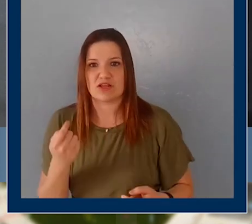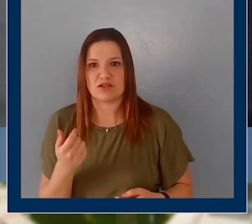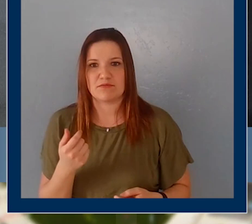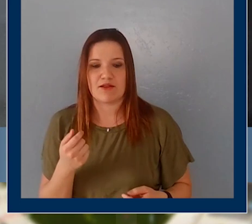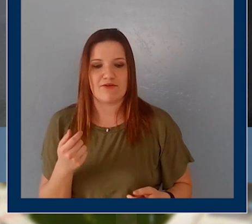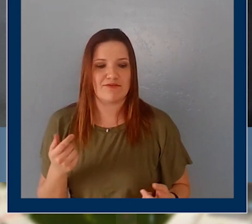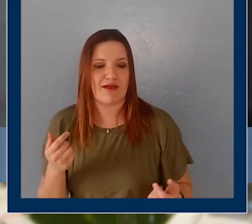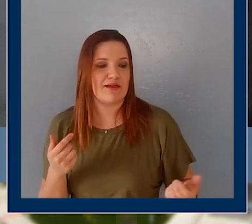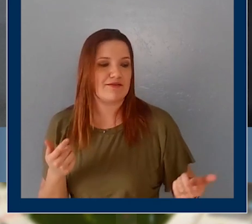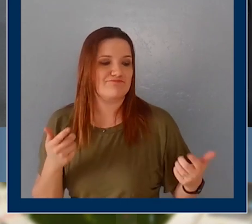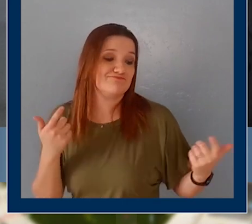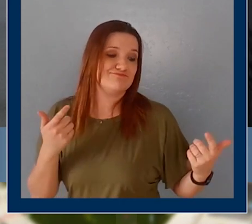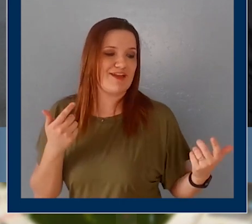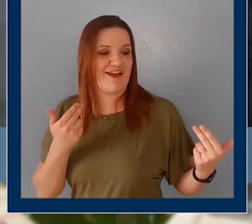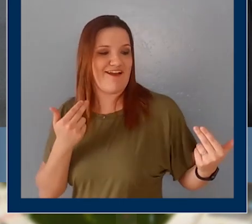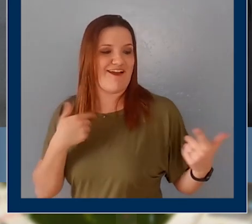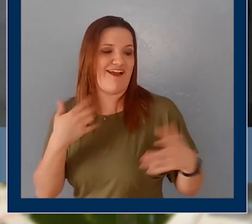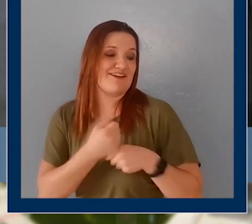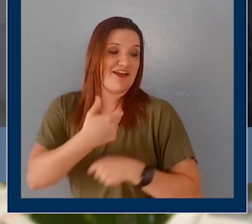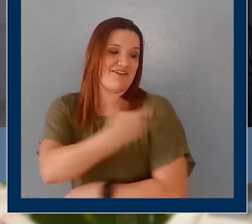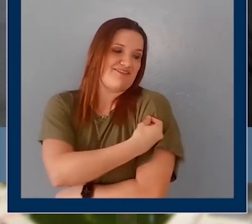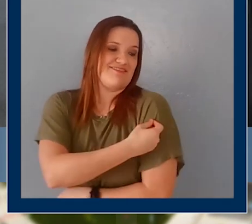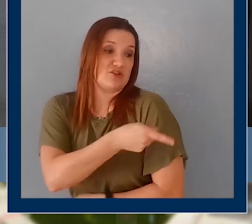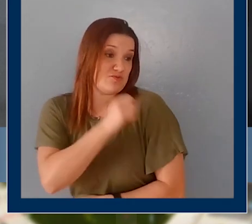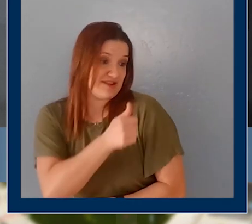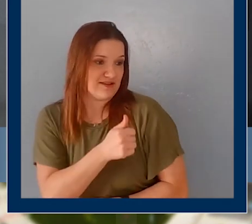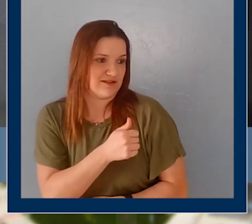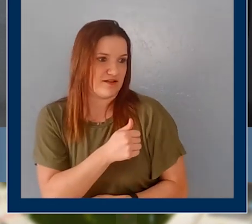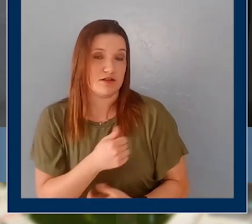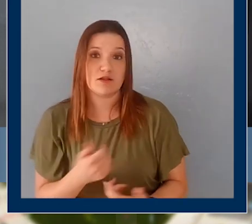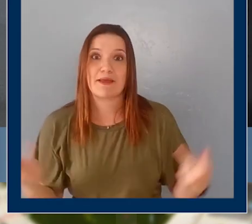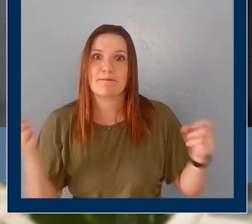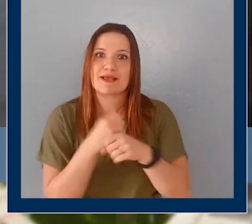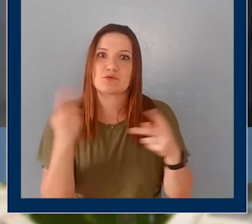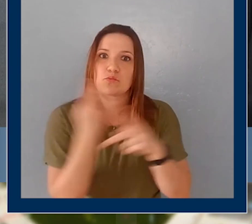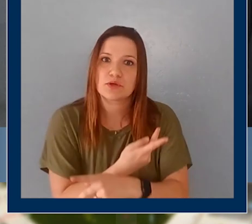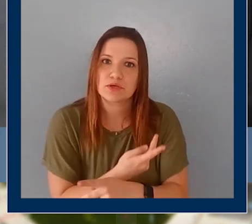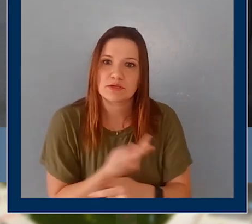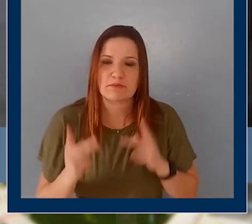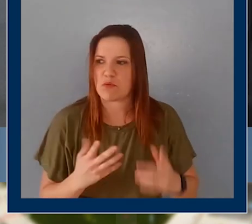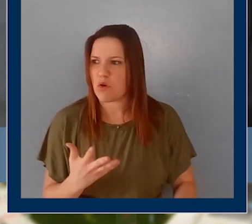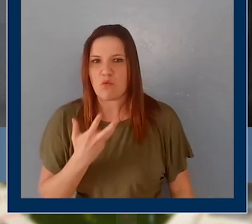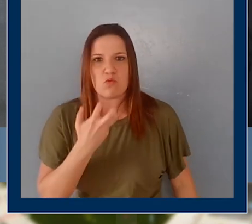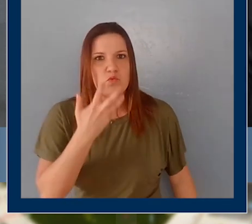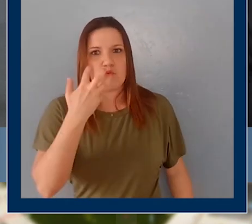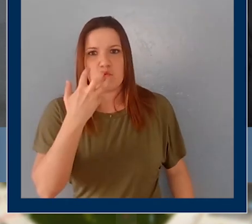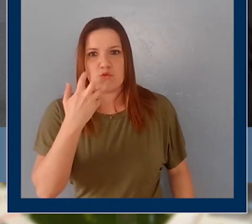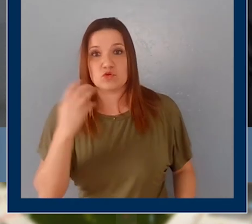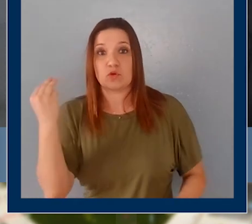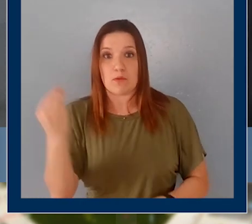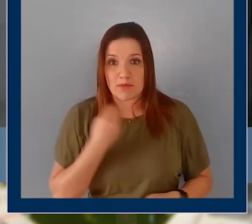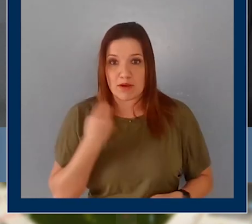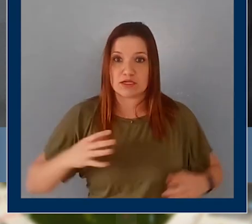And unfortunately, those people that are getting the vaccine are friends of the people that weren't able to get the vaccine. And there was almost a little